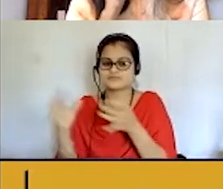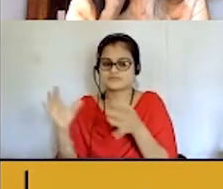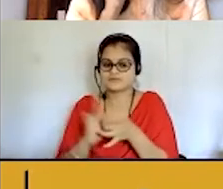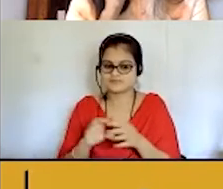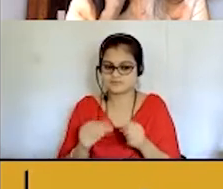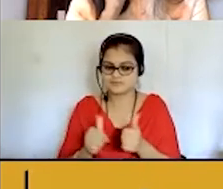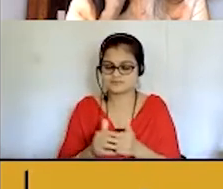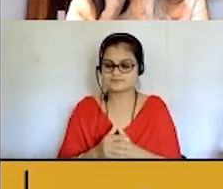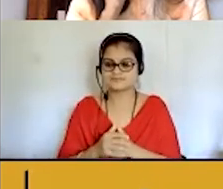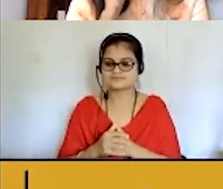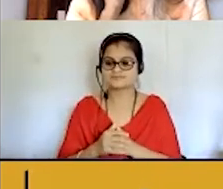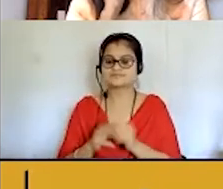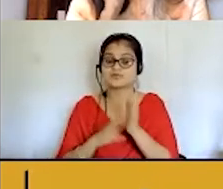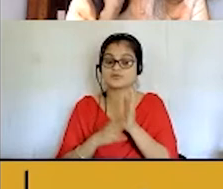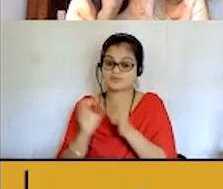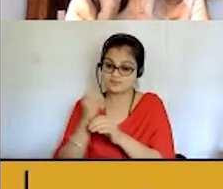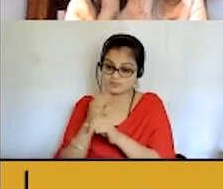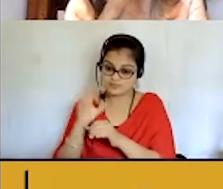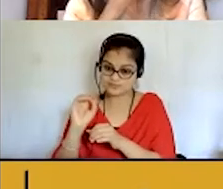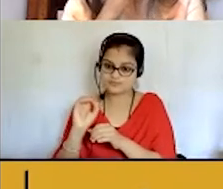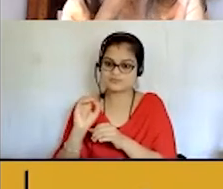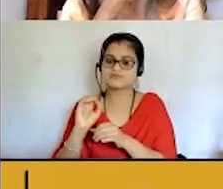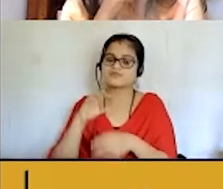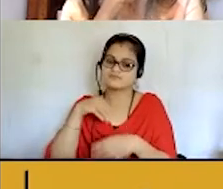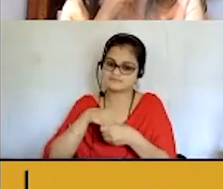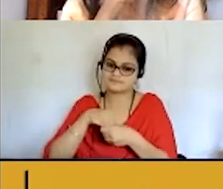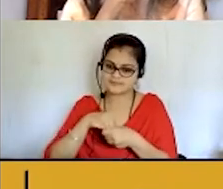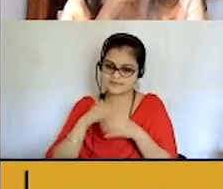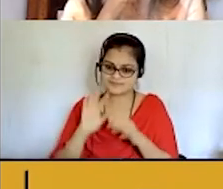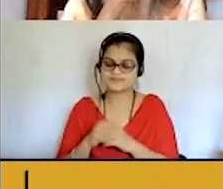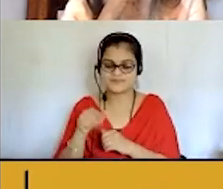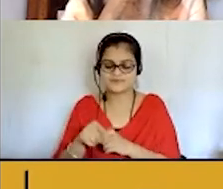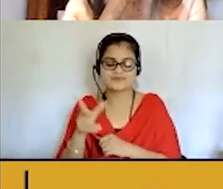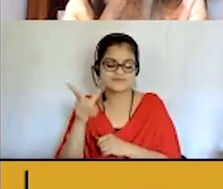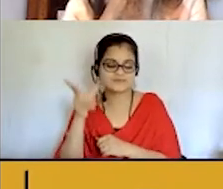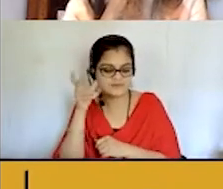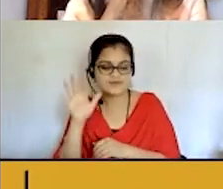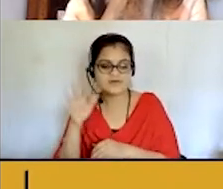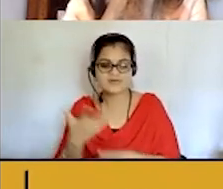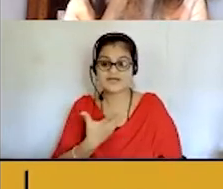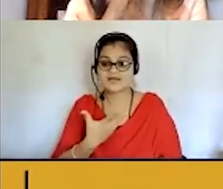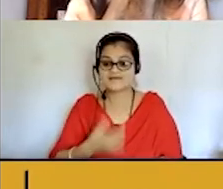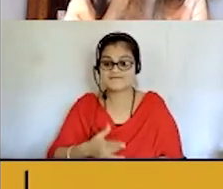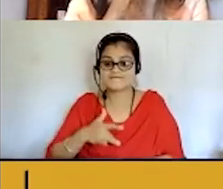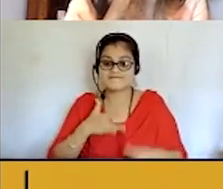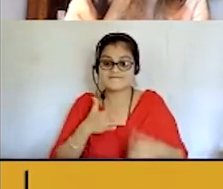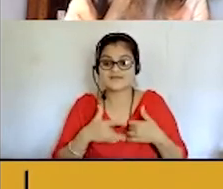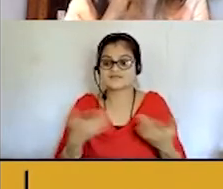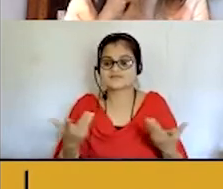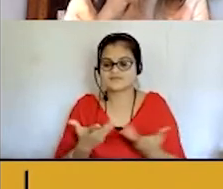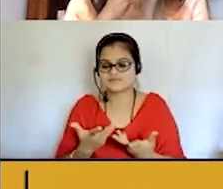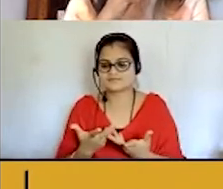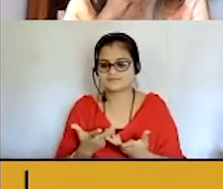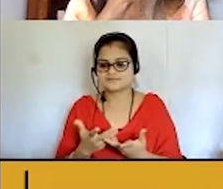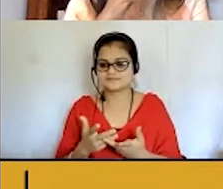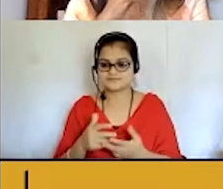weaved in the Mogo also of MAP. So have a listen. The blues. We actually,